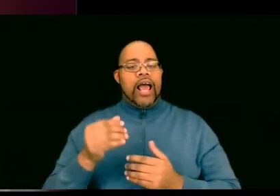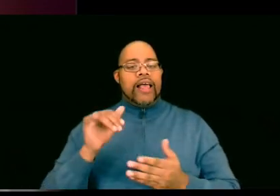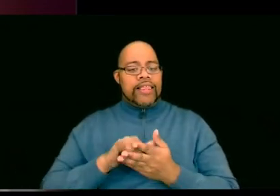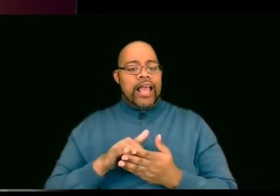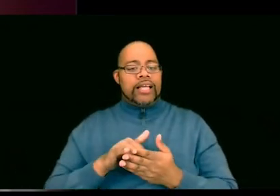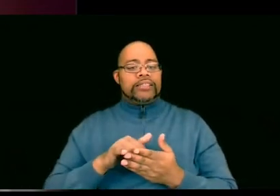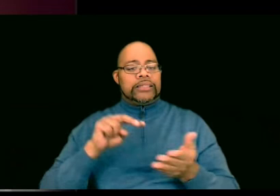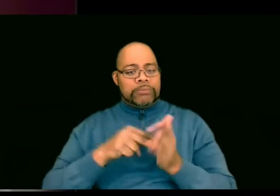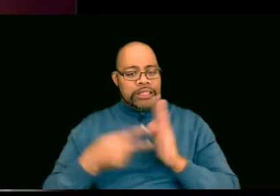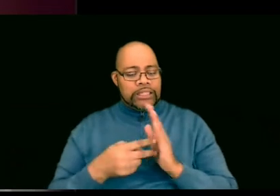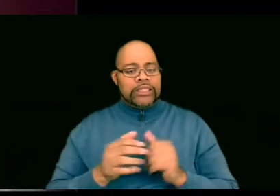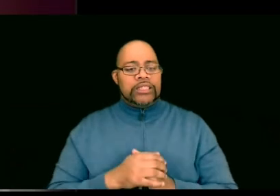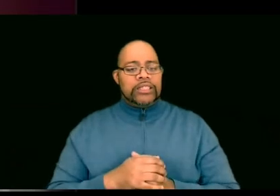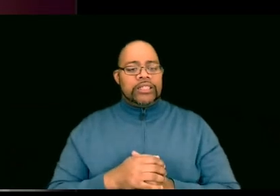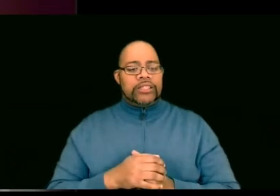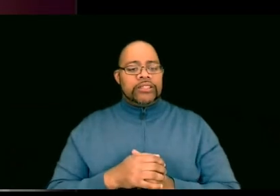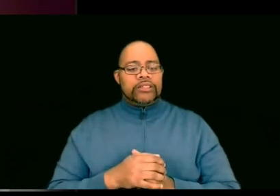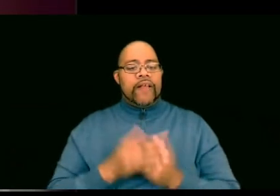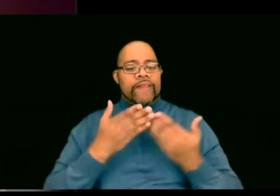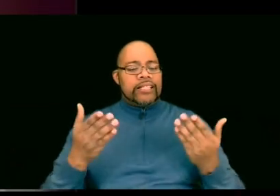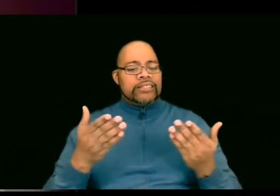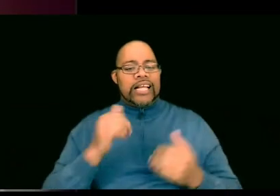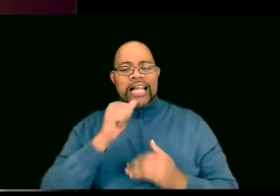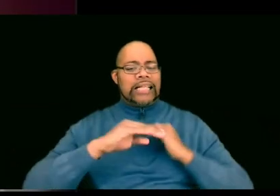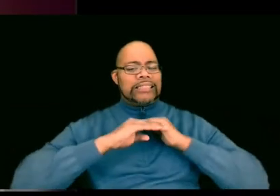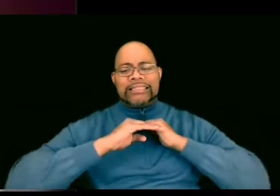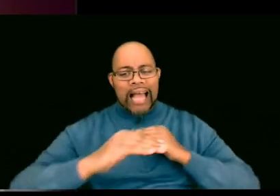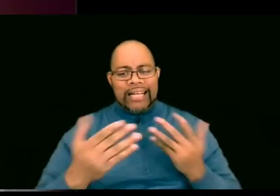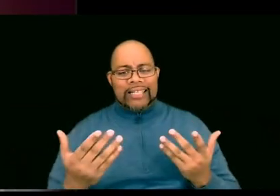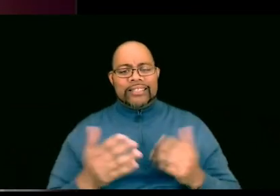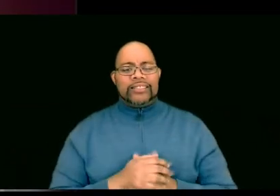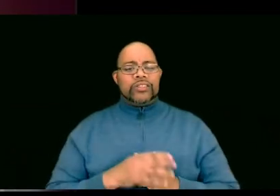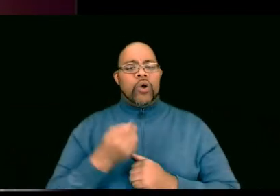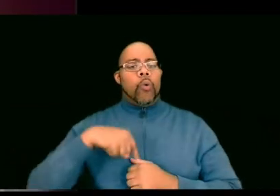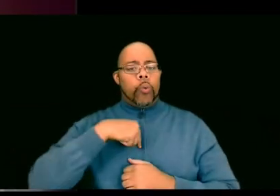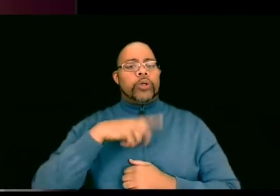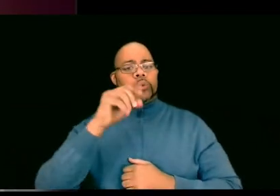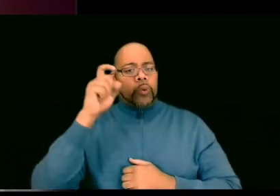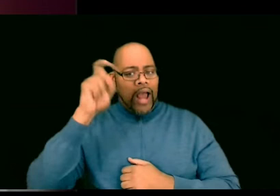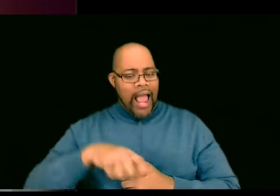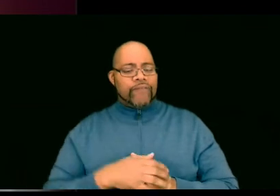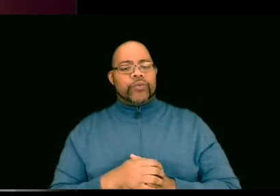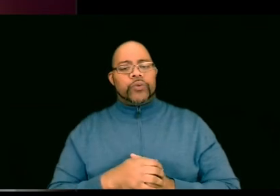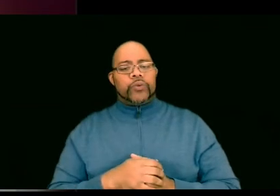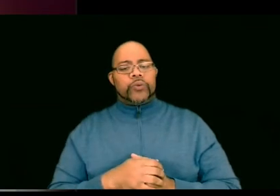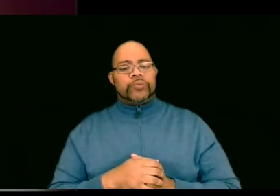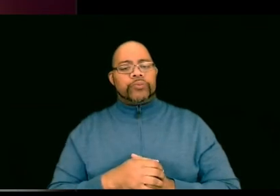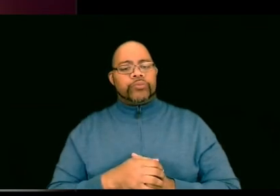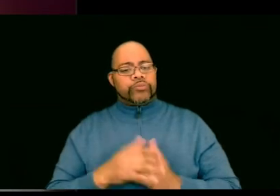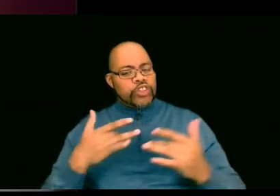And of course, it does mean that things are not static. And so we do have to